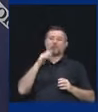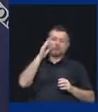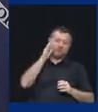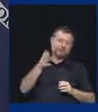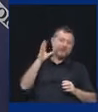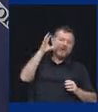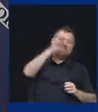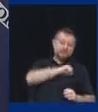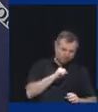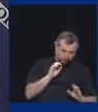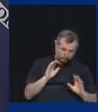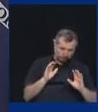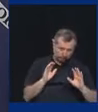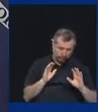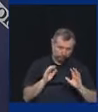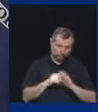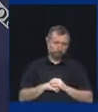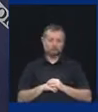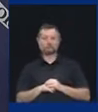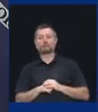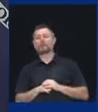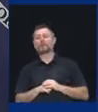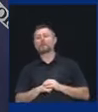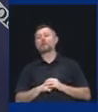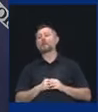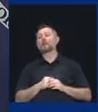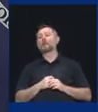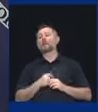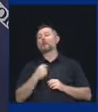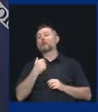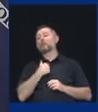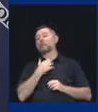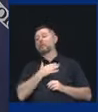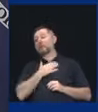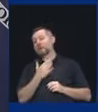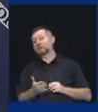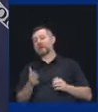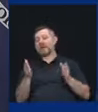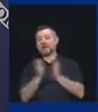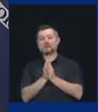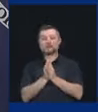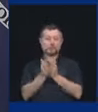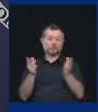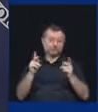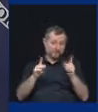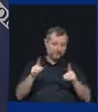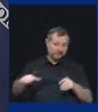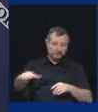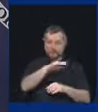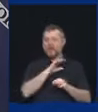Even more than that, I'm willing to ask people to estimate.